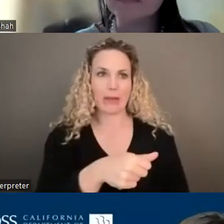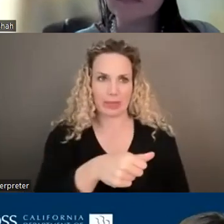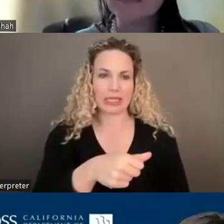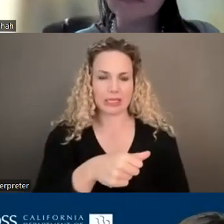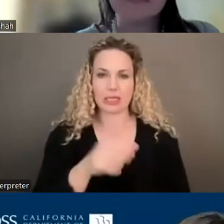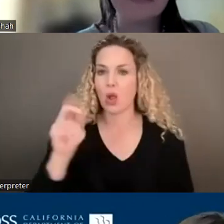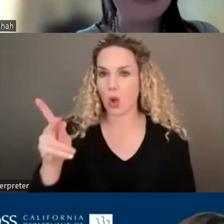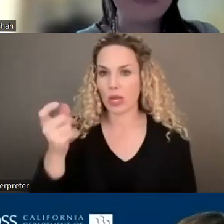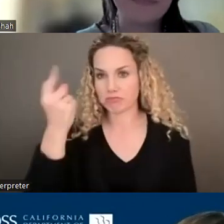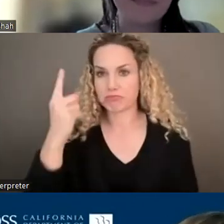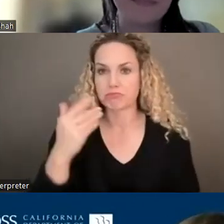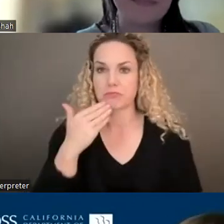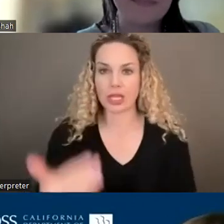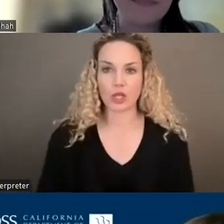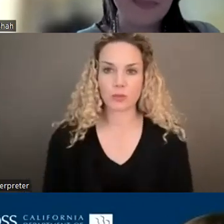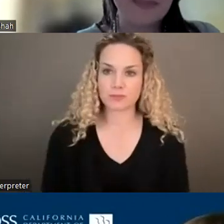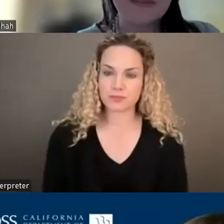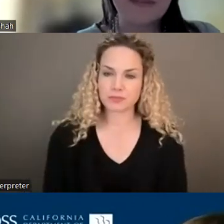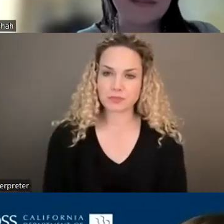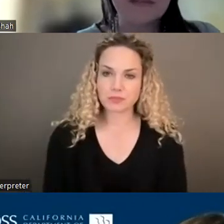Got you. Thank you.